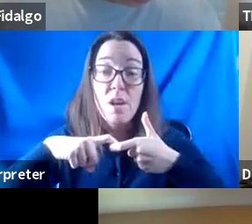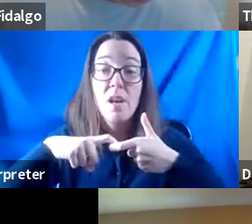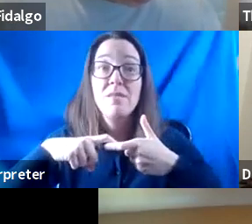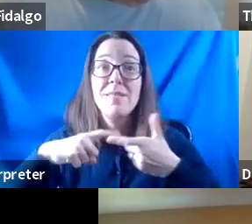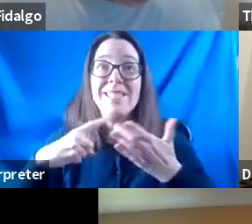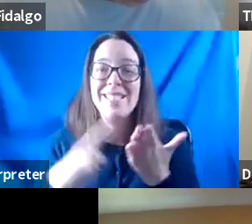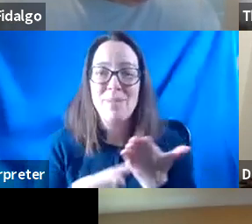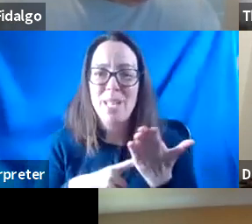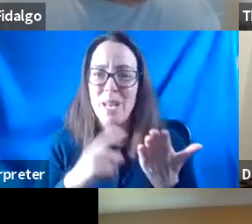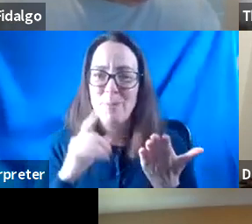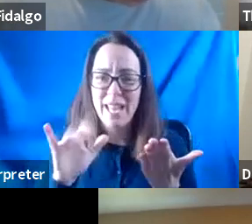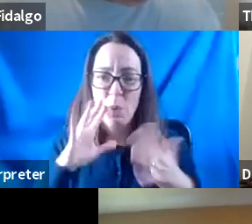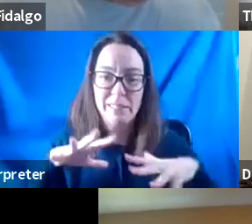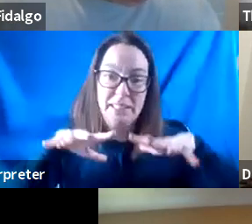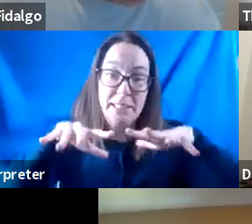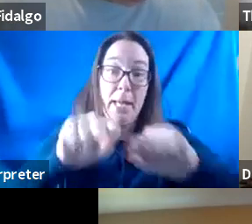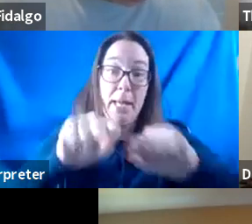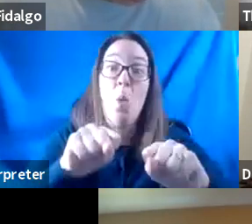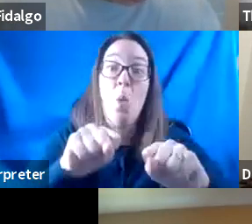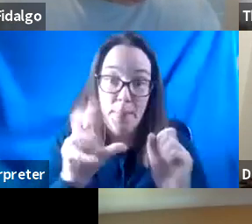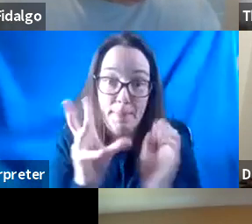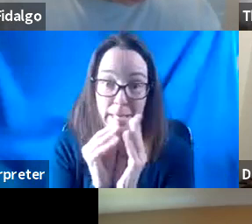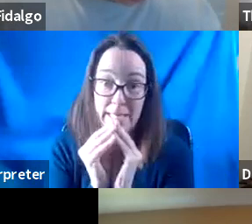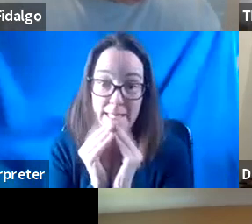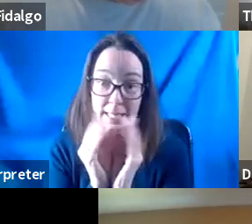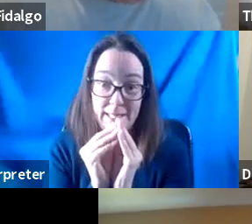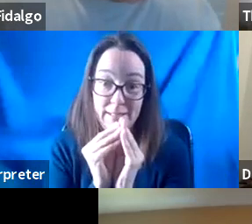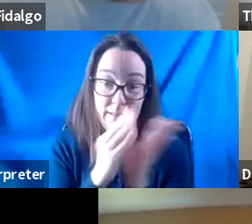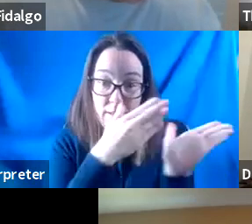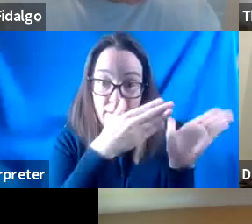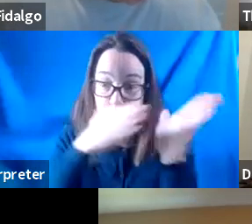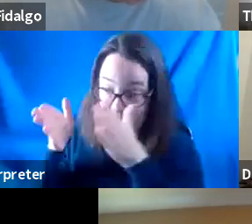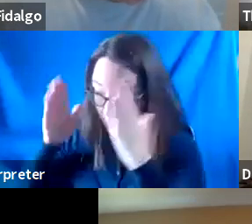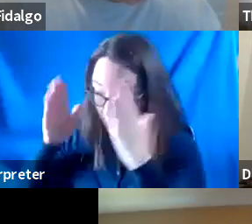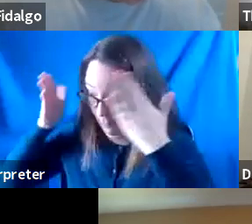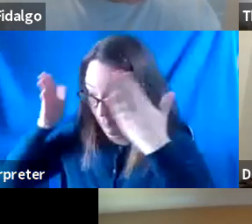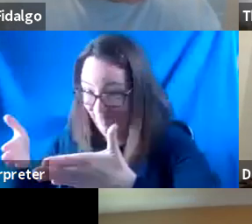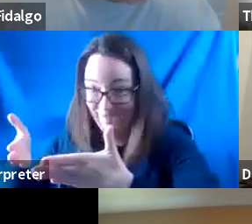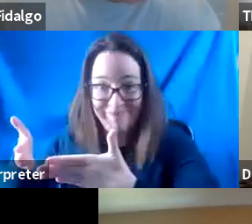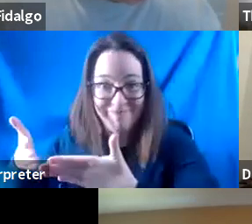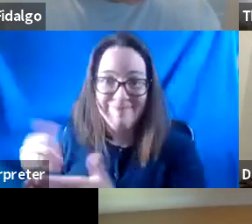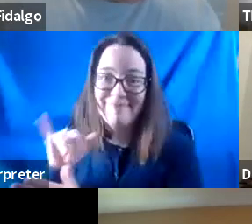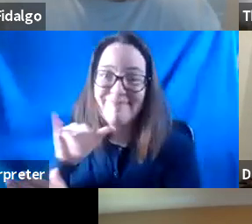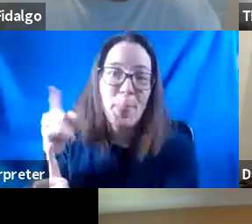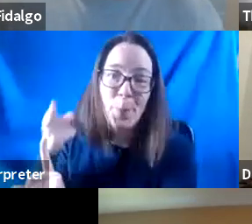the whole meeting, the whole purpose of the meeting, to address something that wasn't even what the meeting was supposed to be